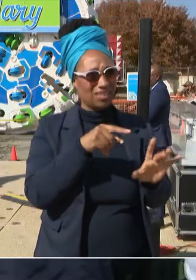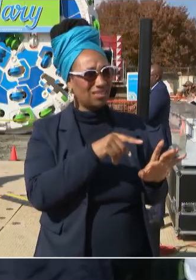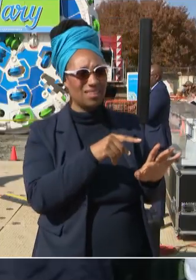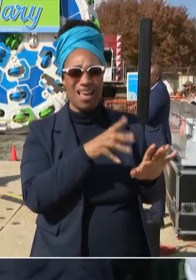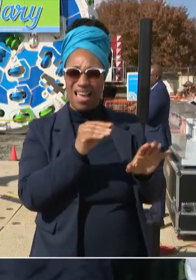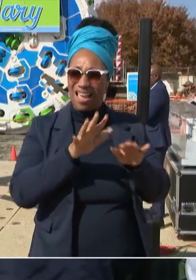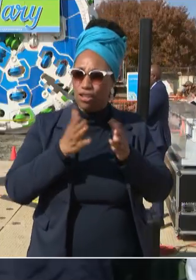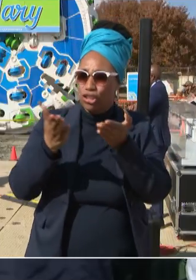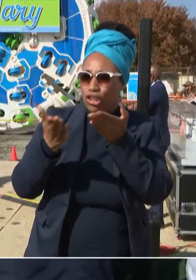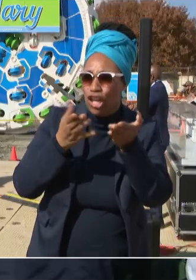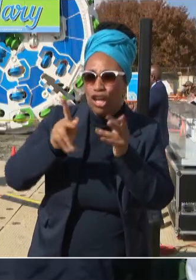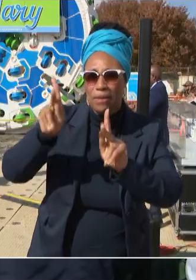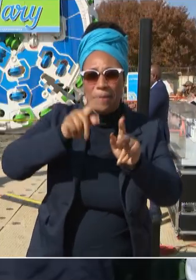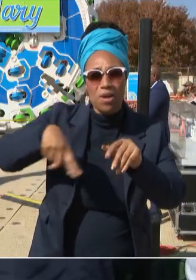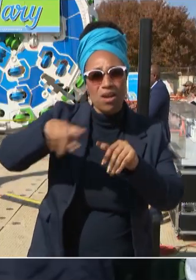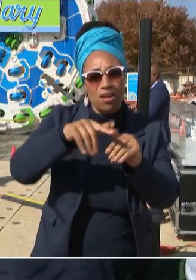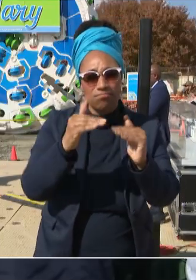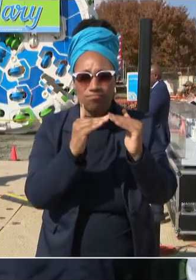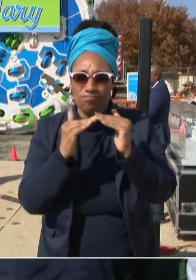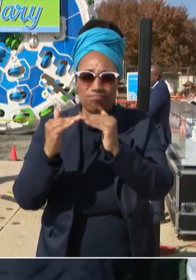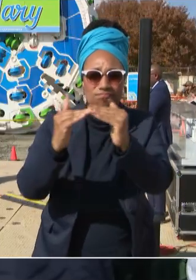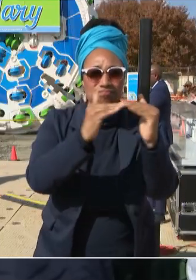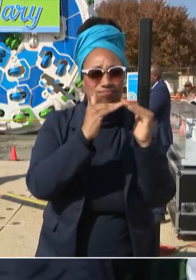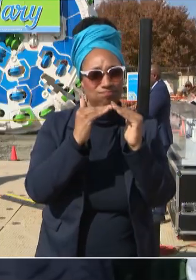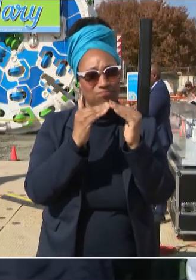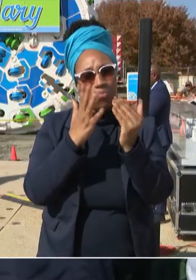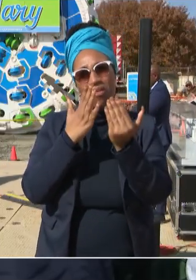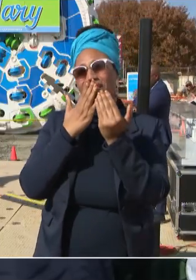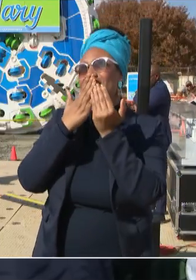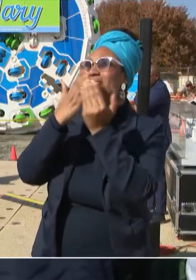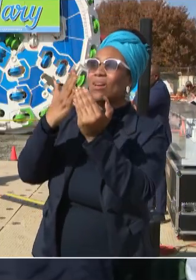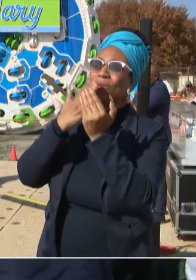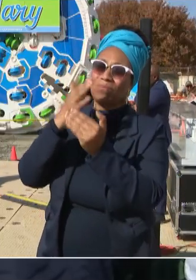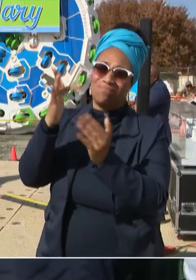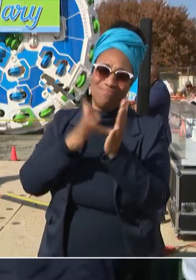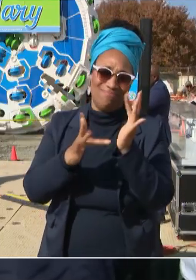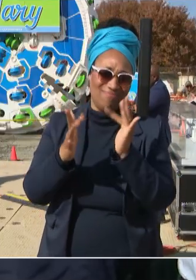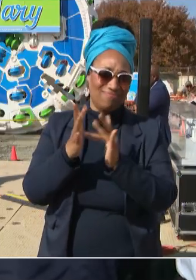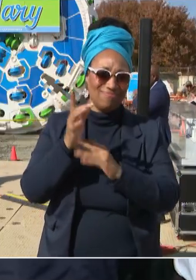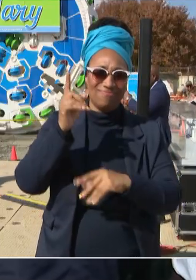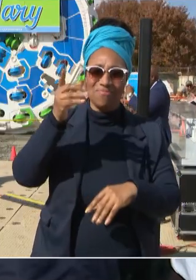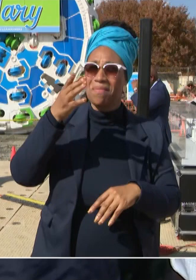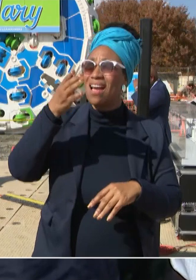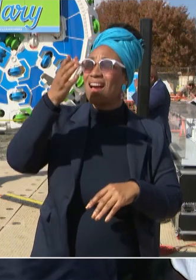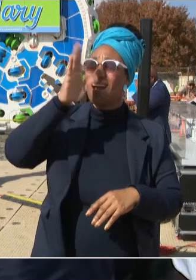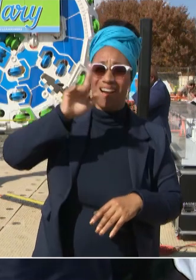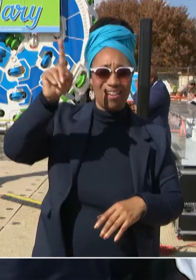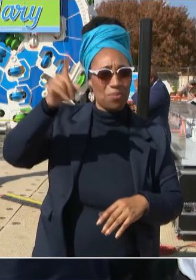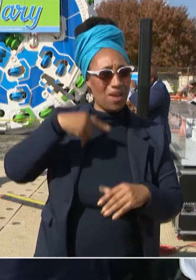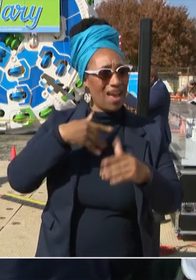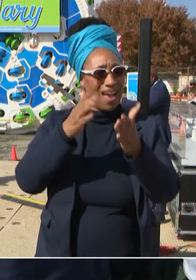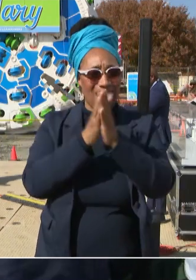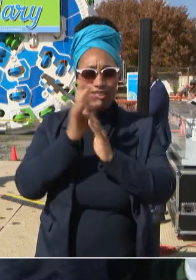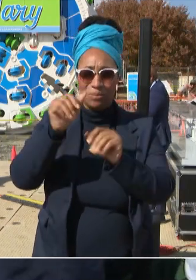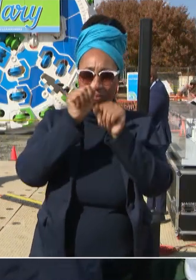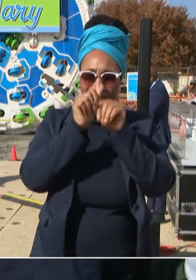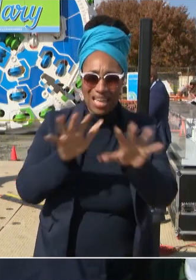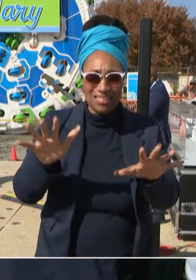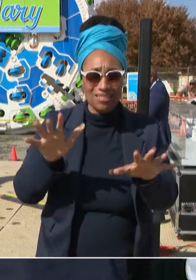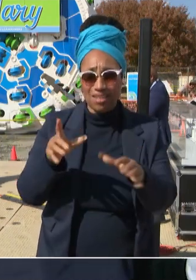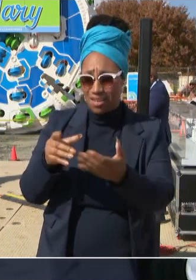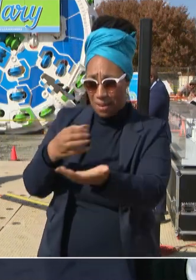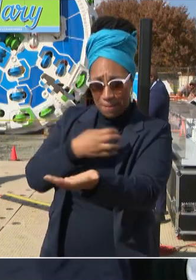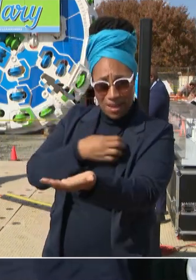and strengthen the bond of community that we share. We ask a special blessing today over our mayor, all of our